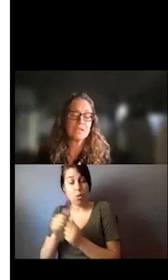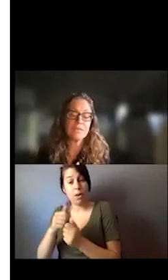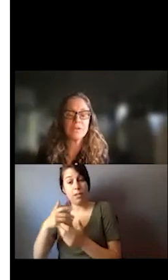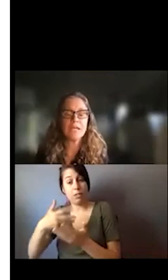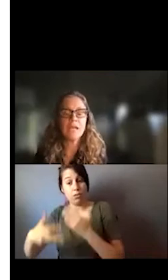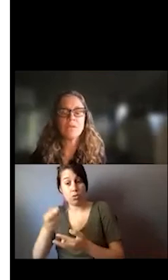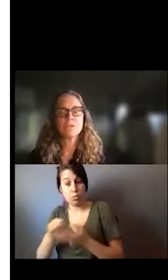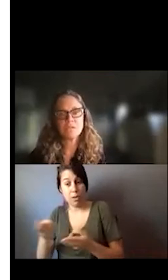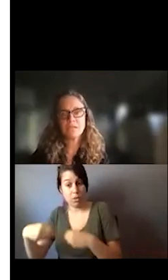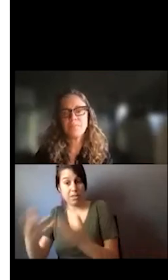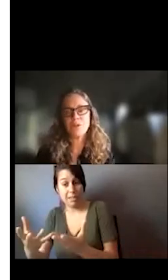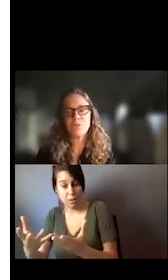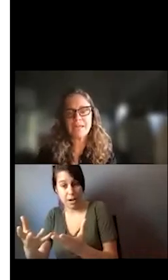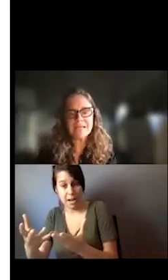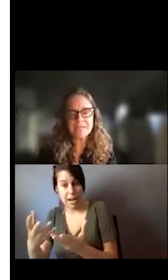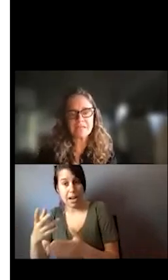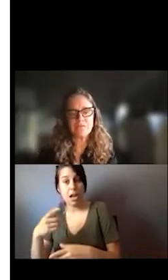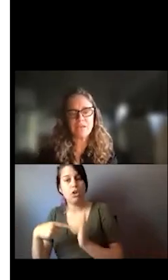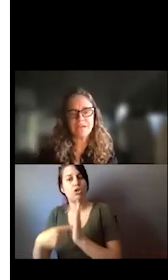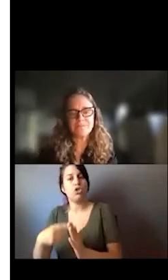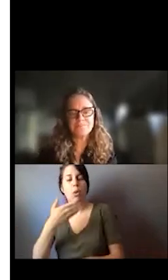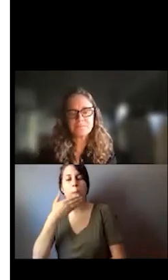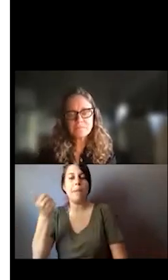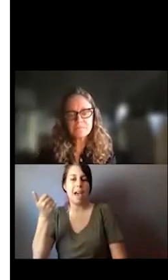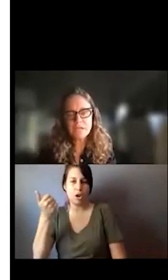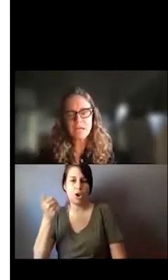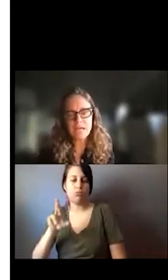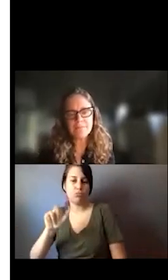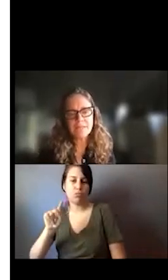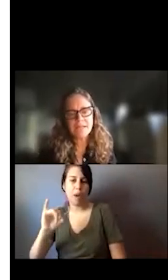resource delivery resulted in better ratings of care.